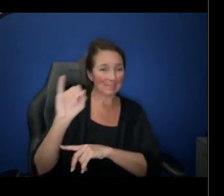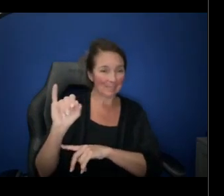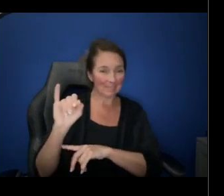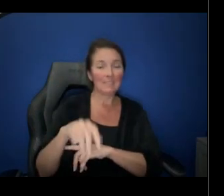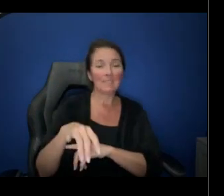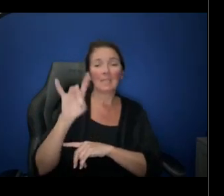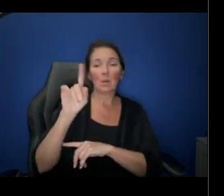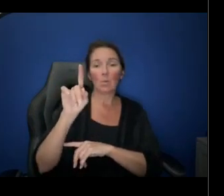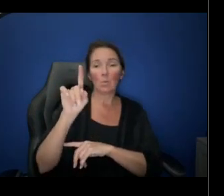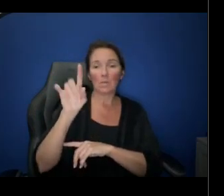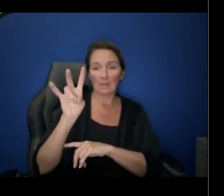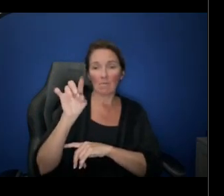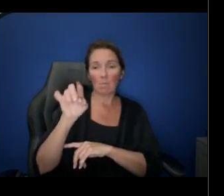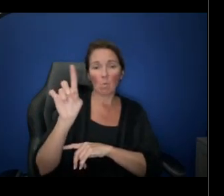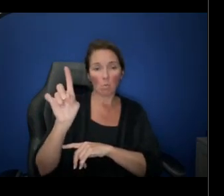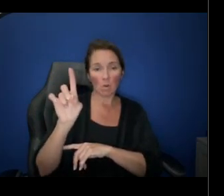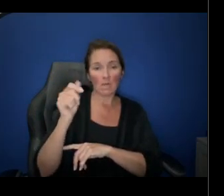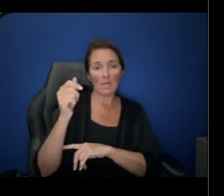A117.1,